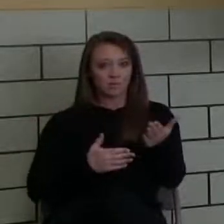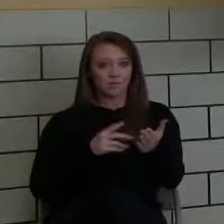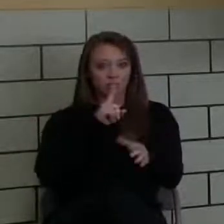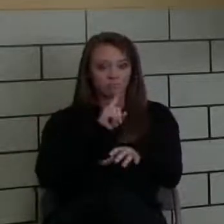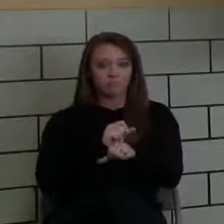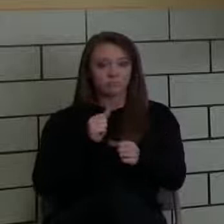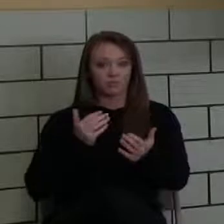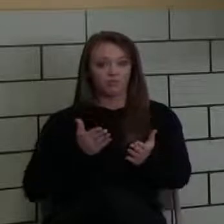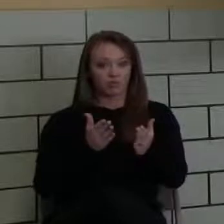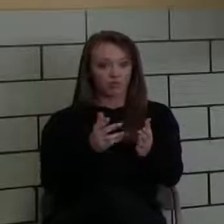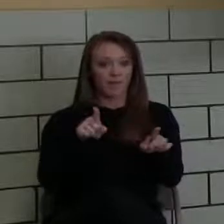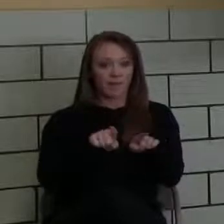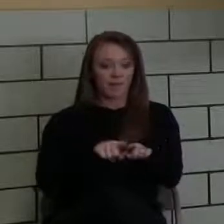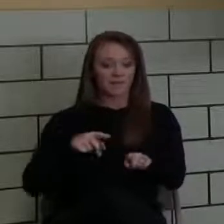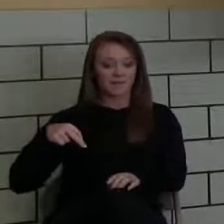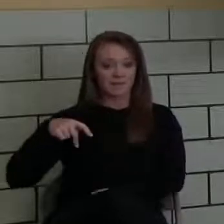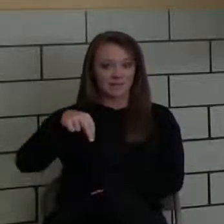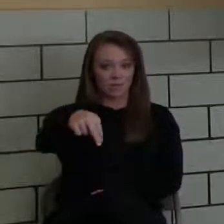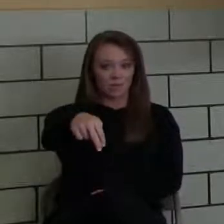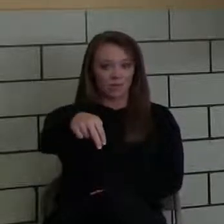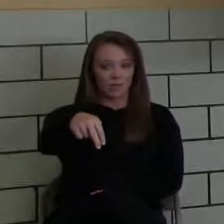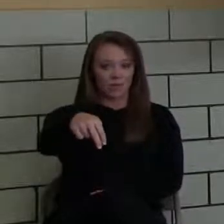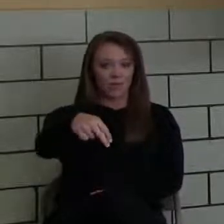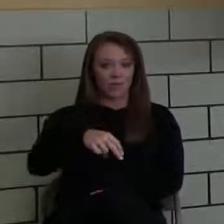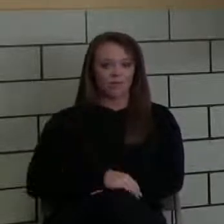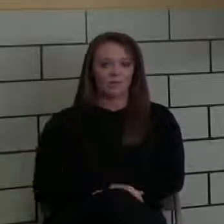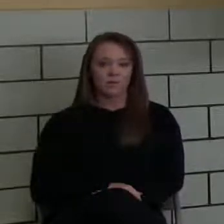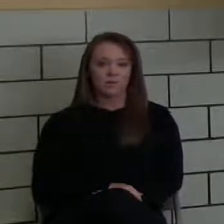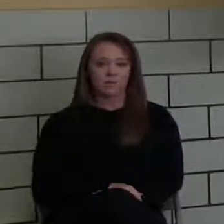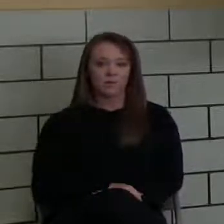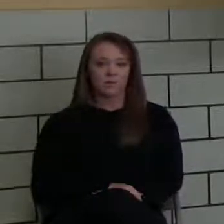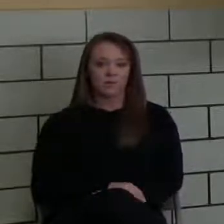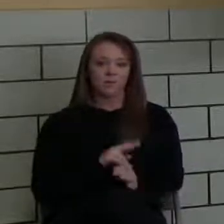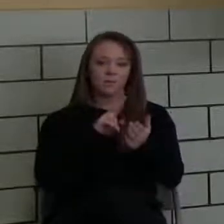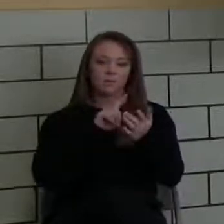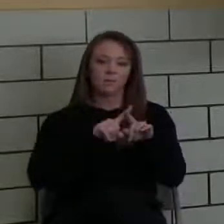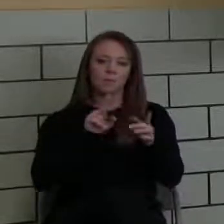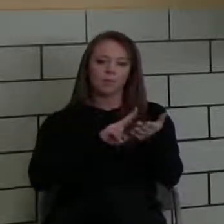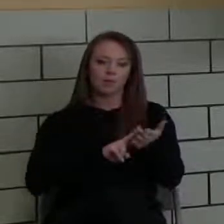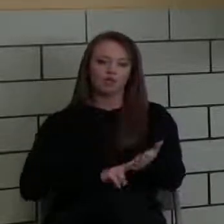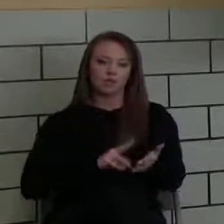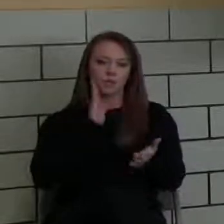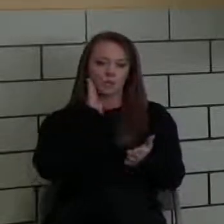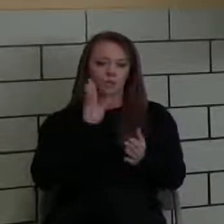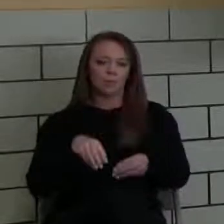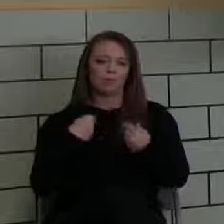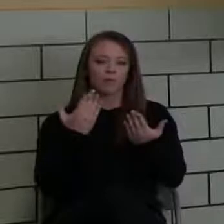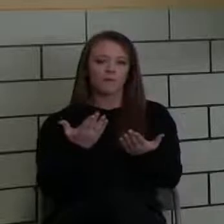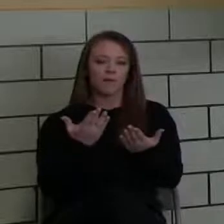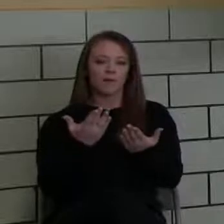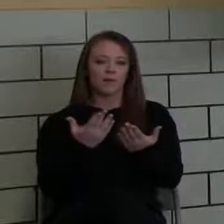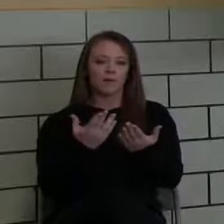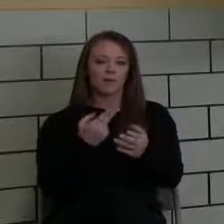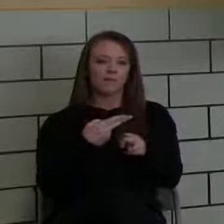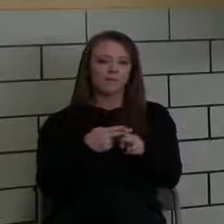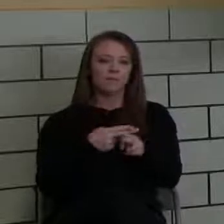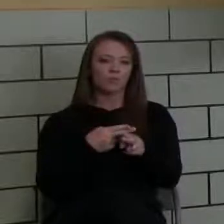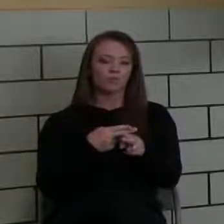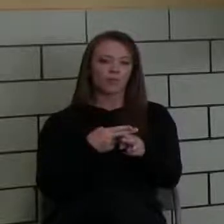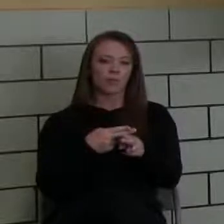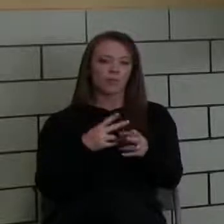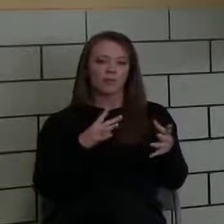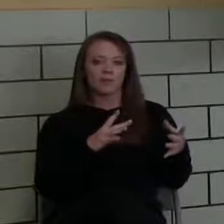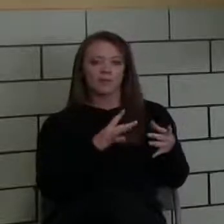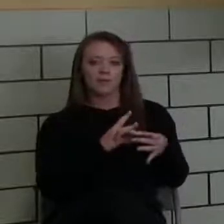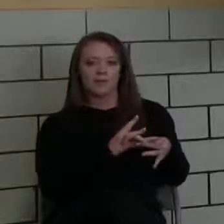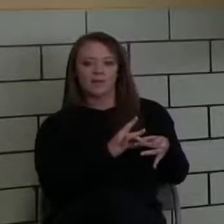their sidewalk as they're moving up and down the road. And the contractor will provide temporary connections into the businesses.